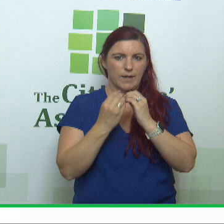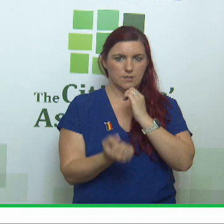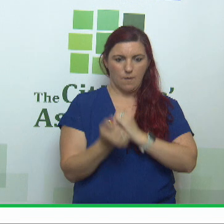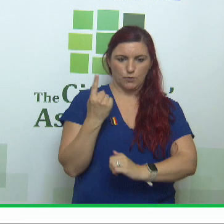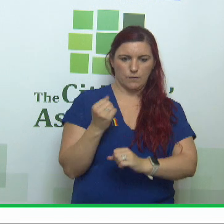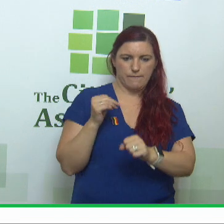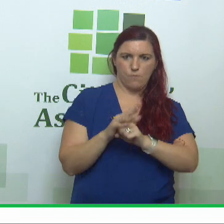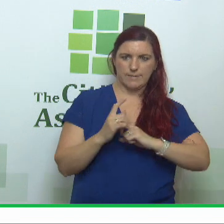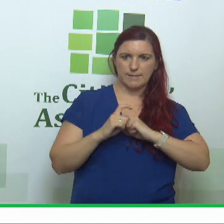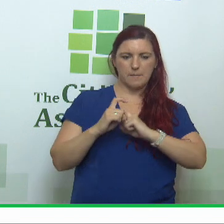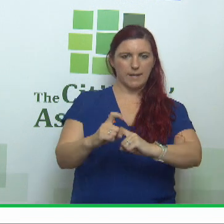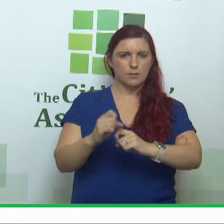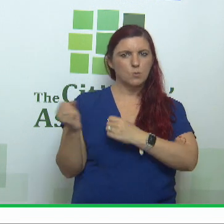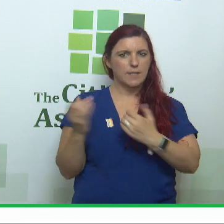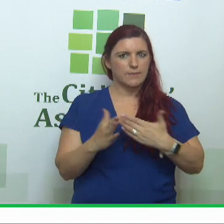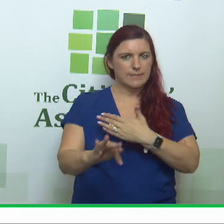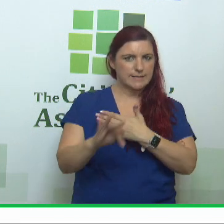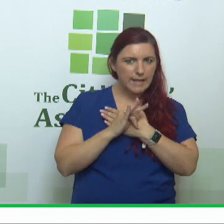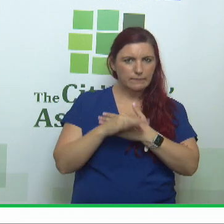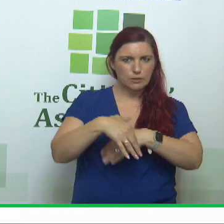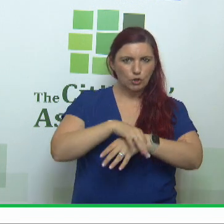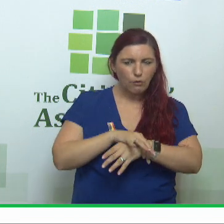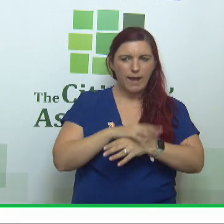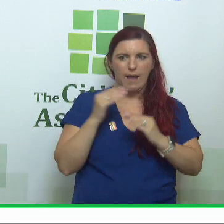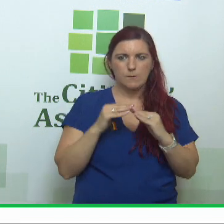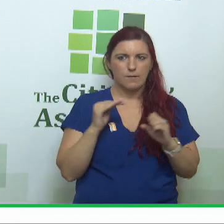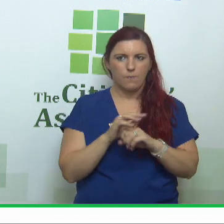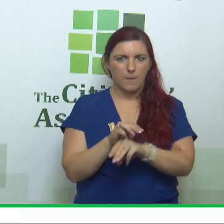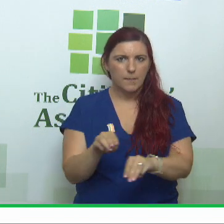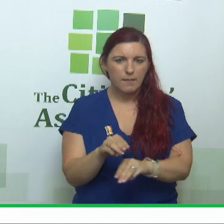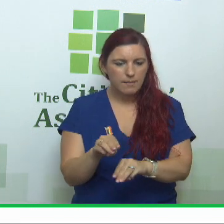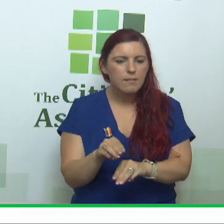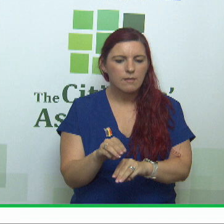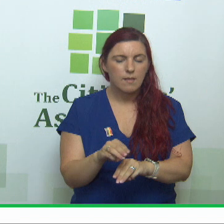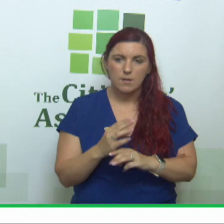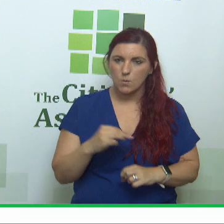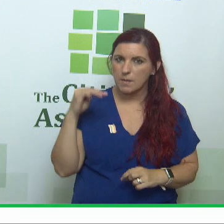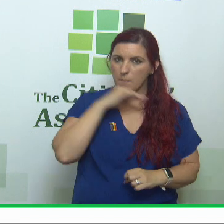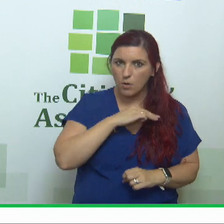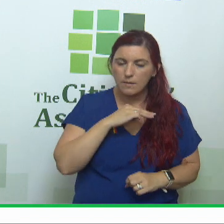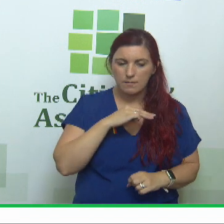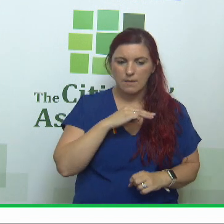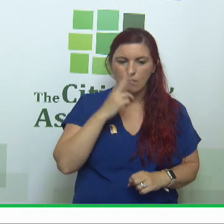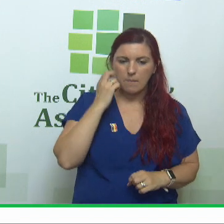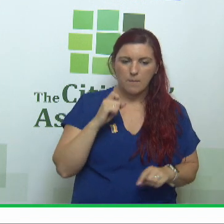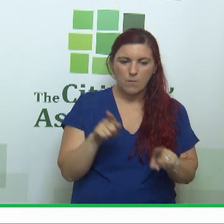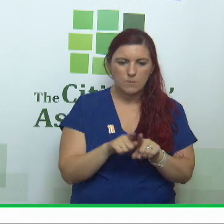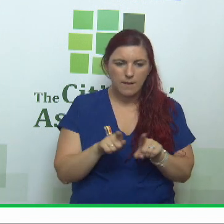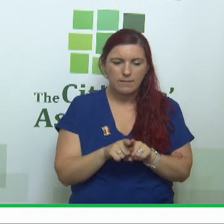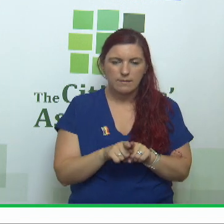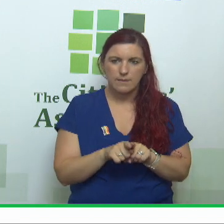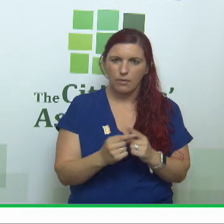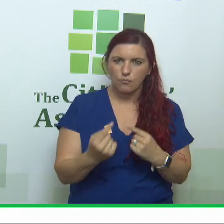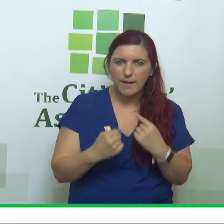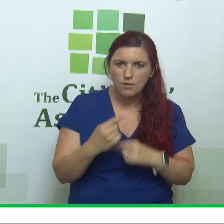for stability, deliver safe, secure housing for people with responsive community support. It's critical that we do remember there are successes happening.